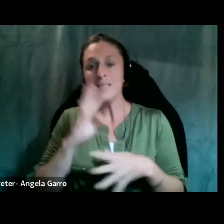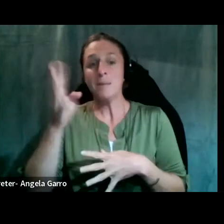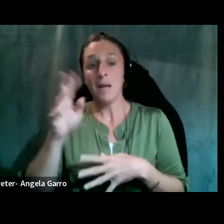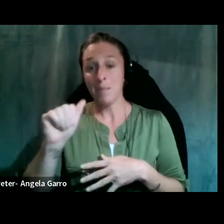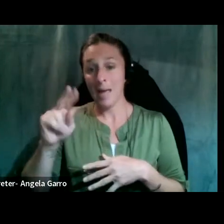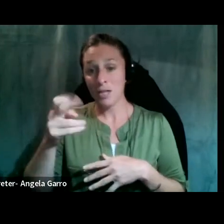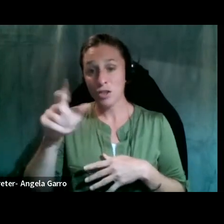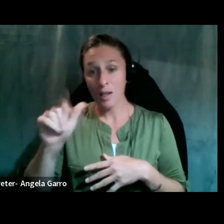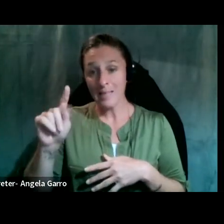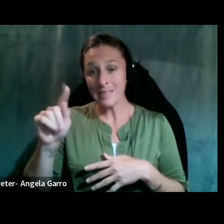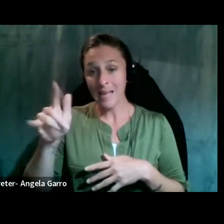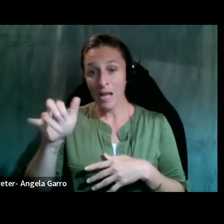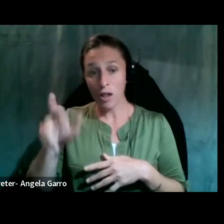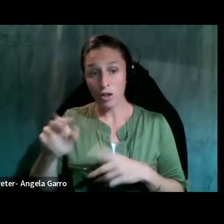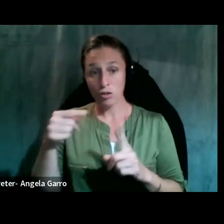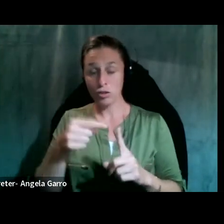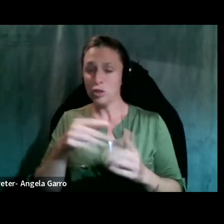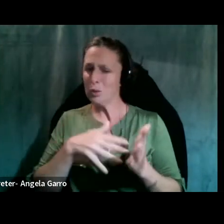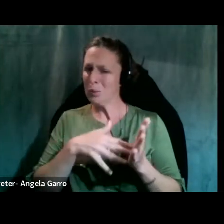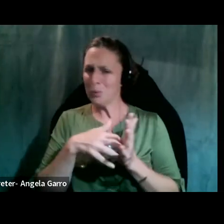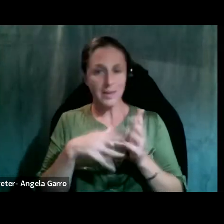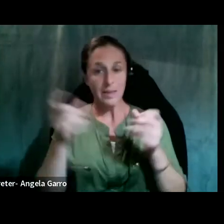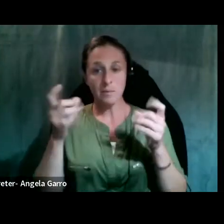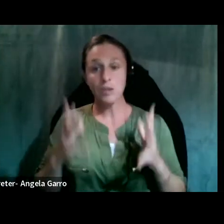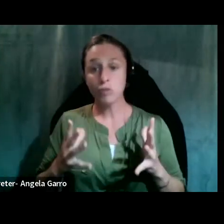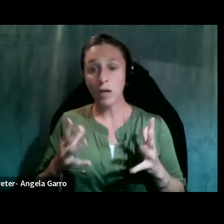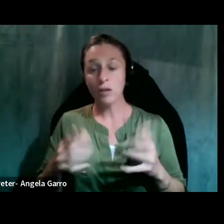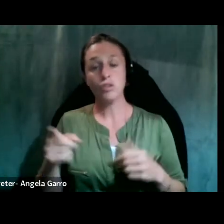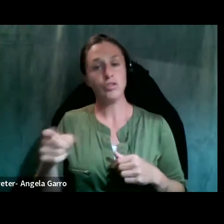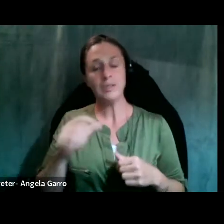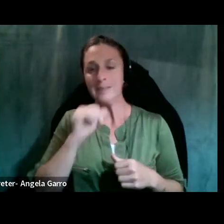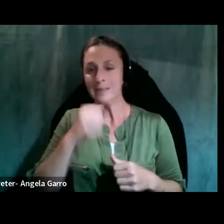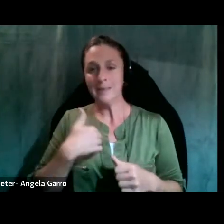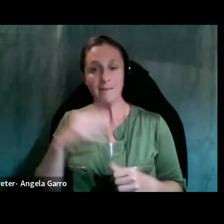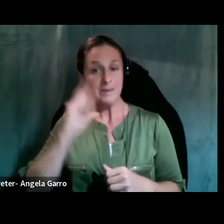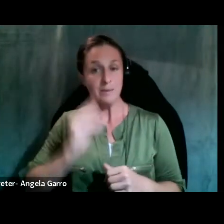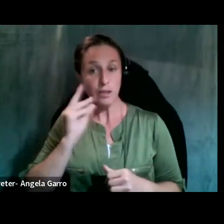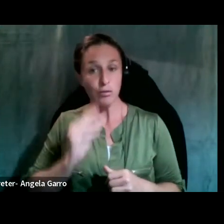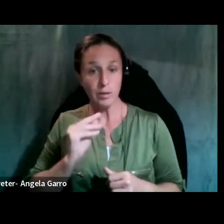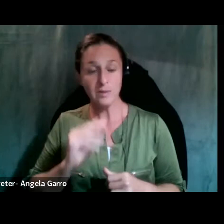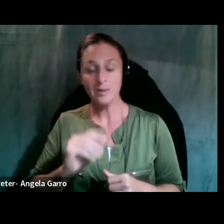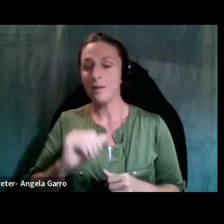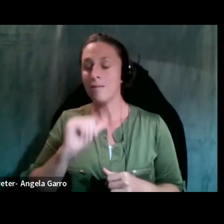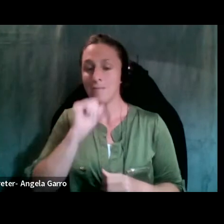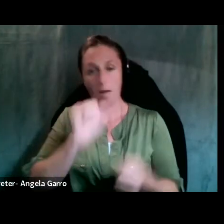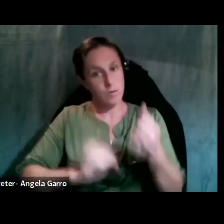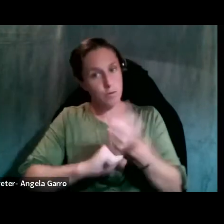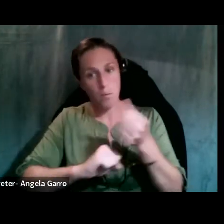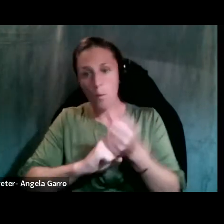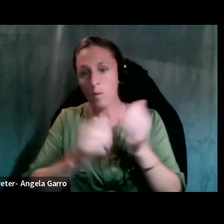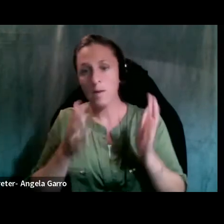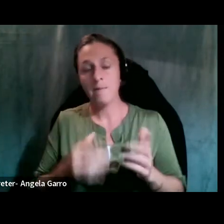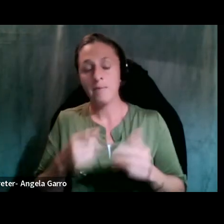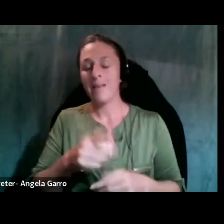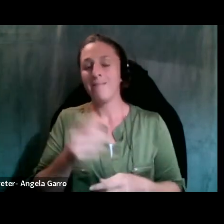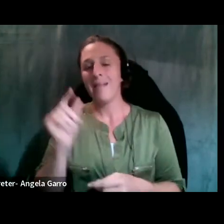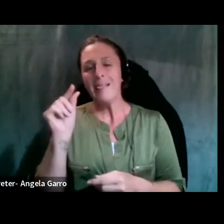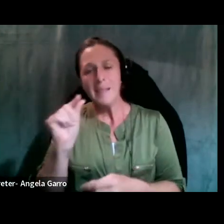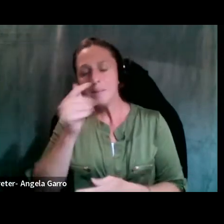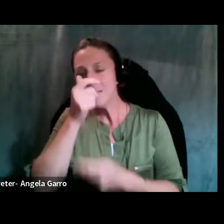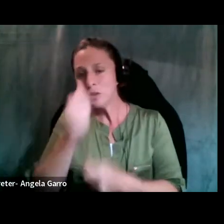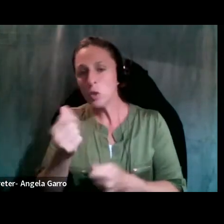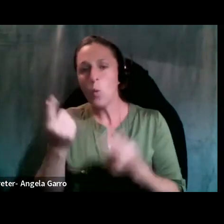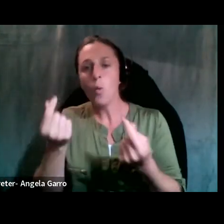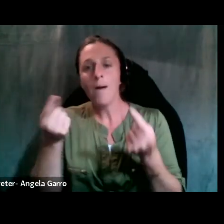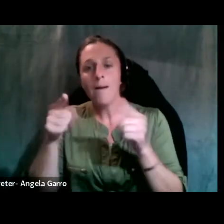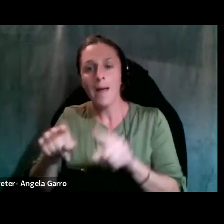Taylor is a weak administrator. She lacks experience, is unsupportive, and has little interest in what takes place